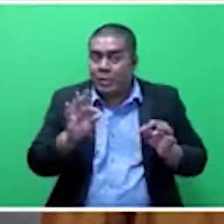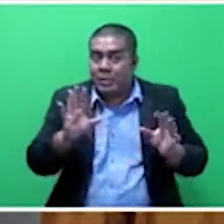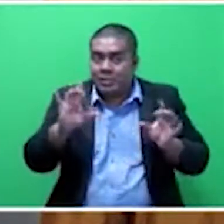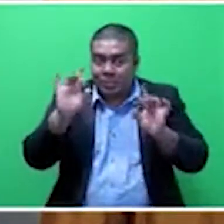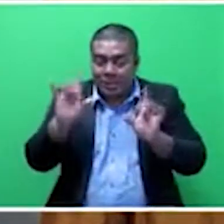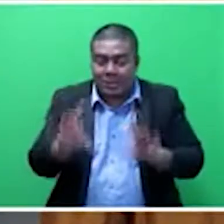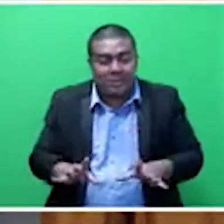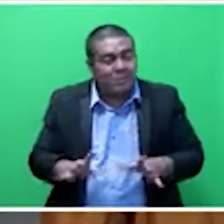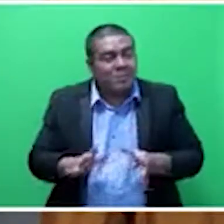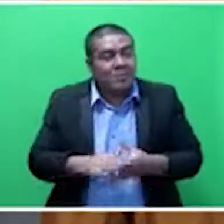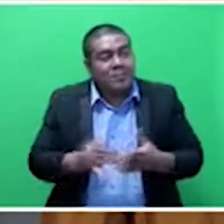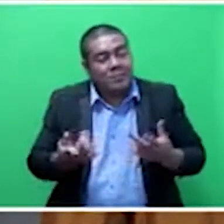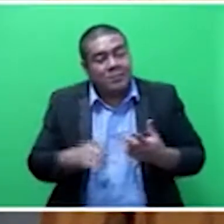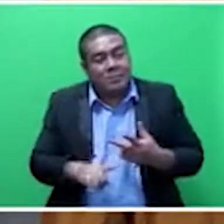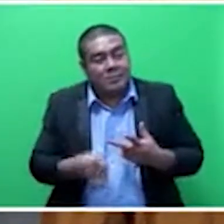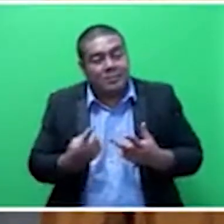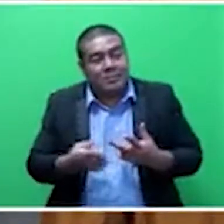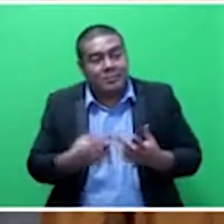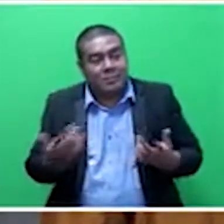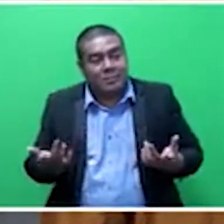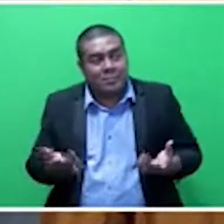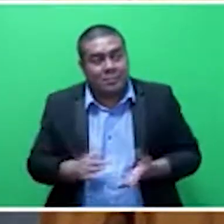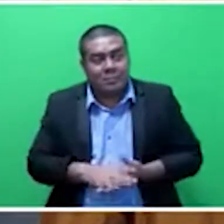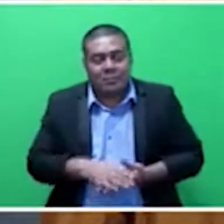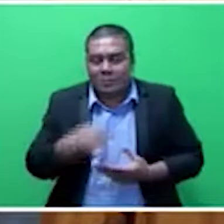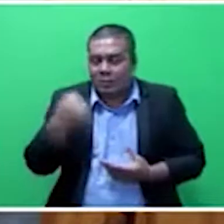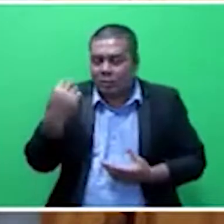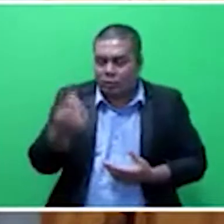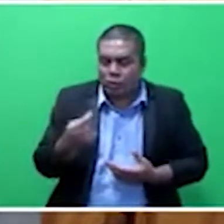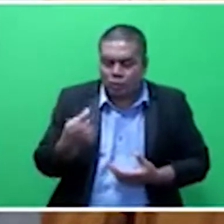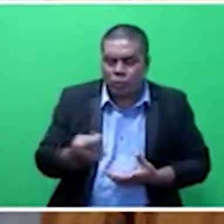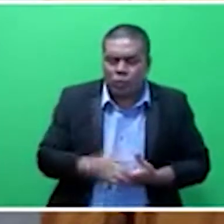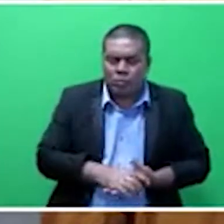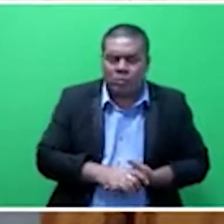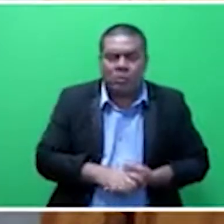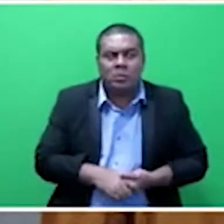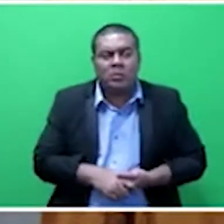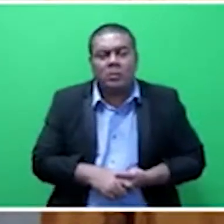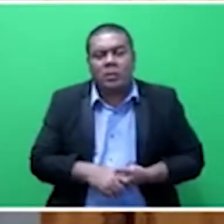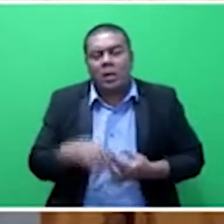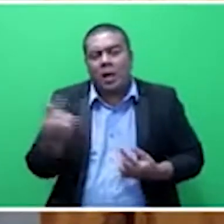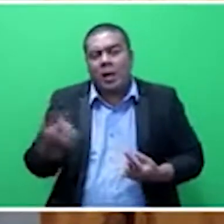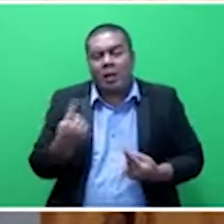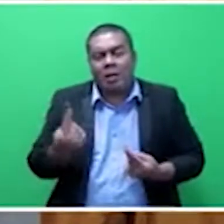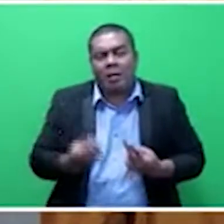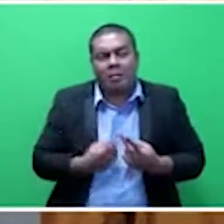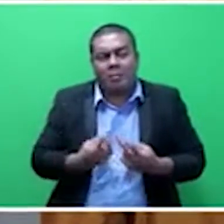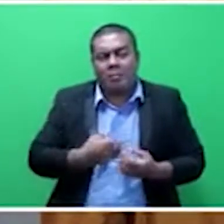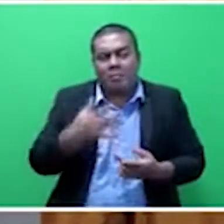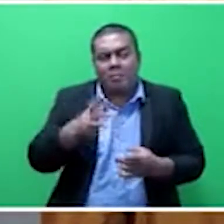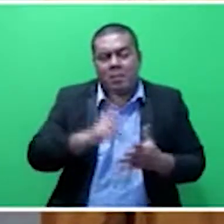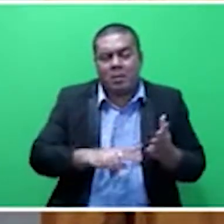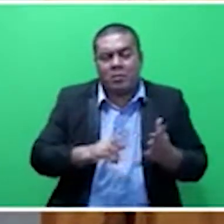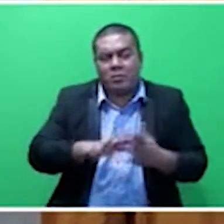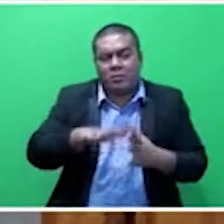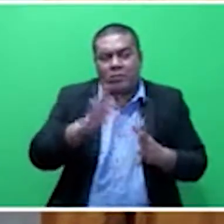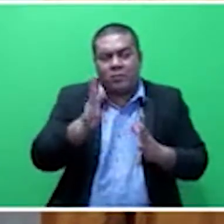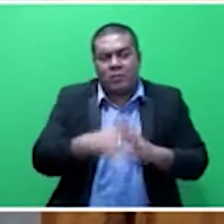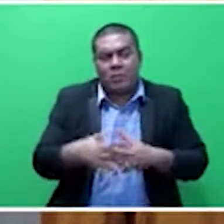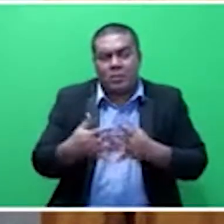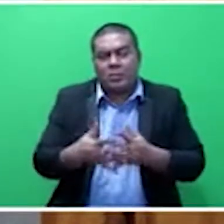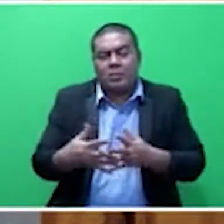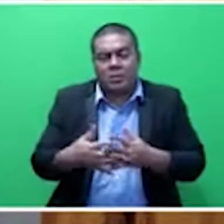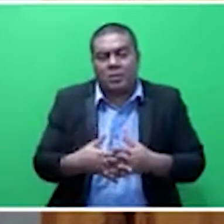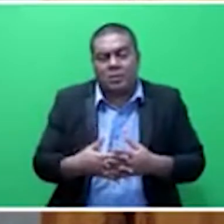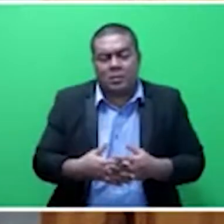destinations, and of course, soon Vancouver. Mr. Speaker, sir, it's the same airline which took